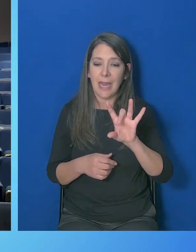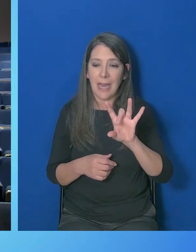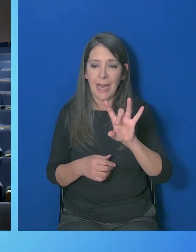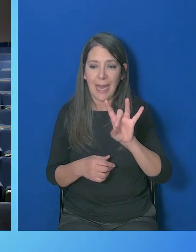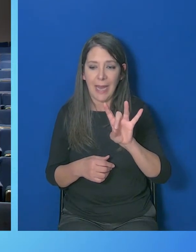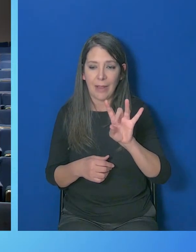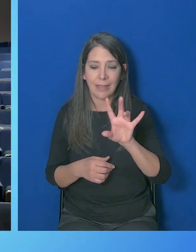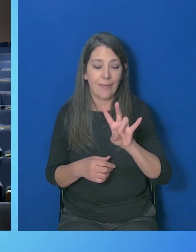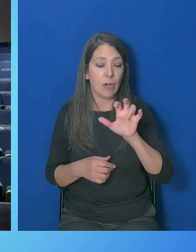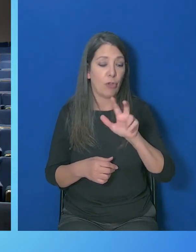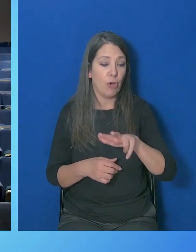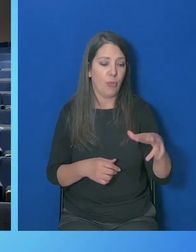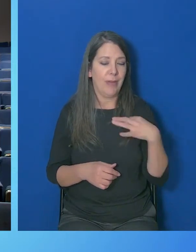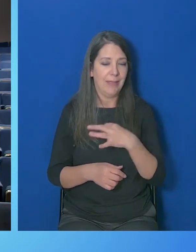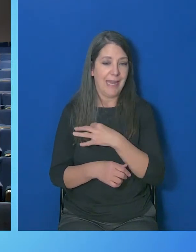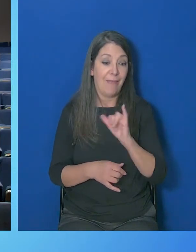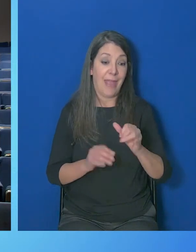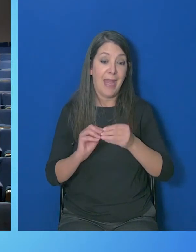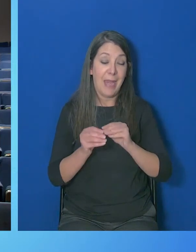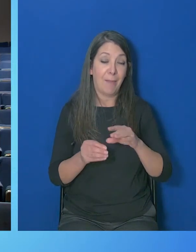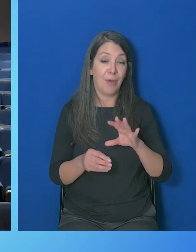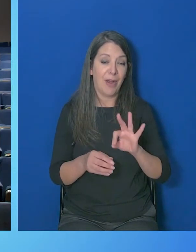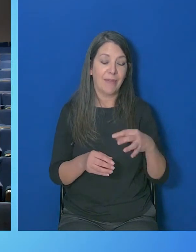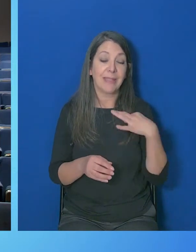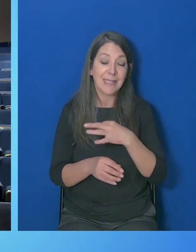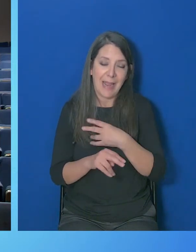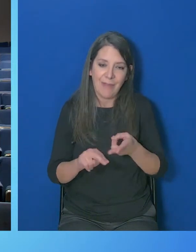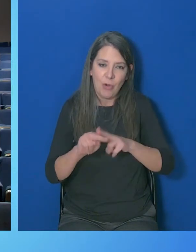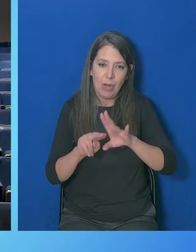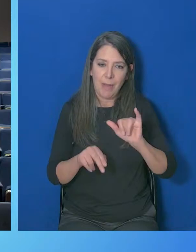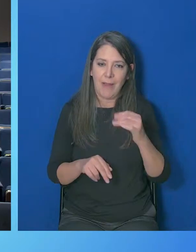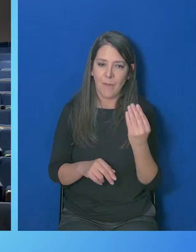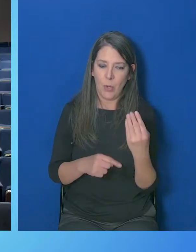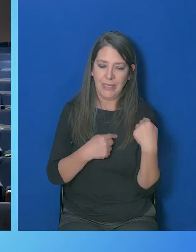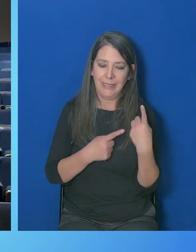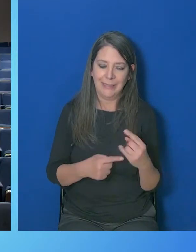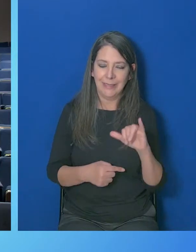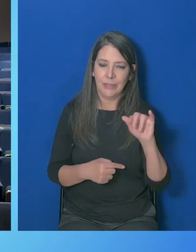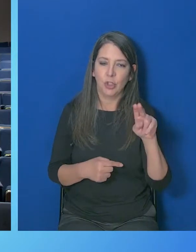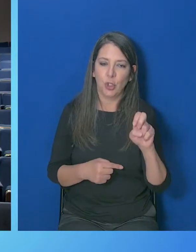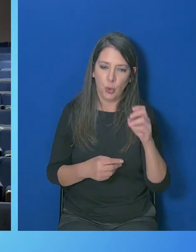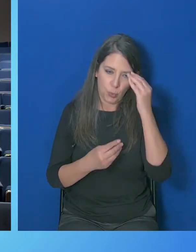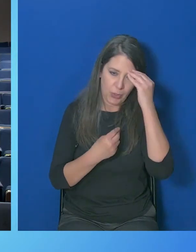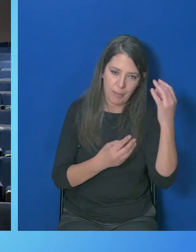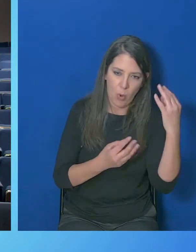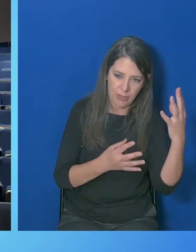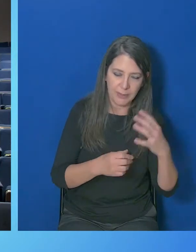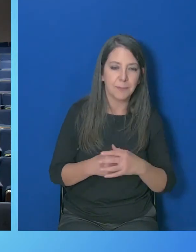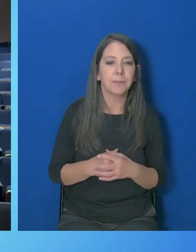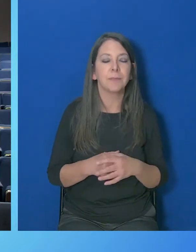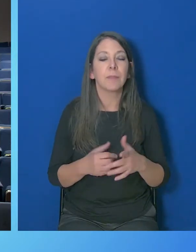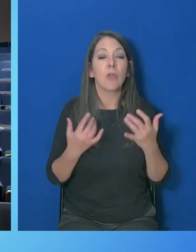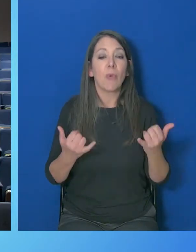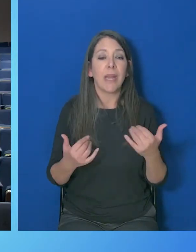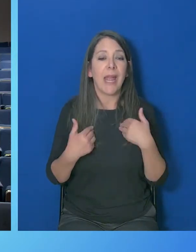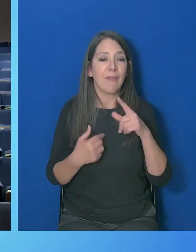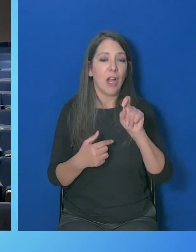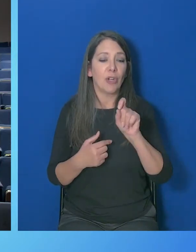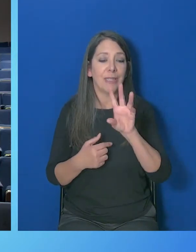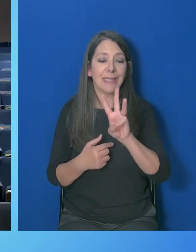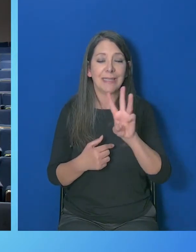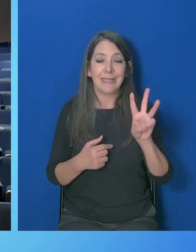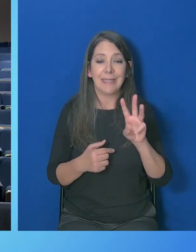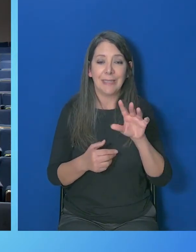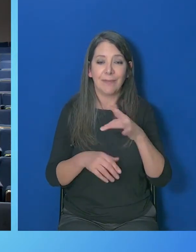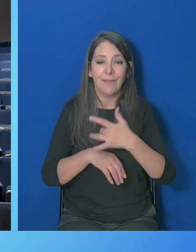The number of staff have increased by 14 since the June report. There are currently 156 vacancies